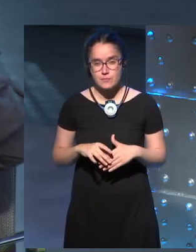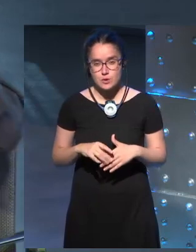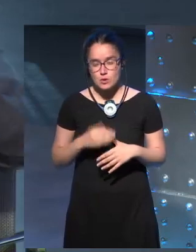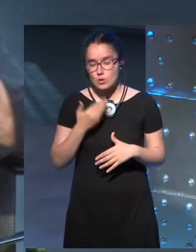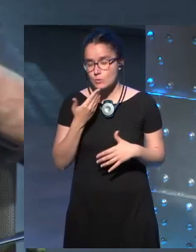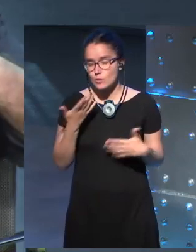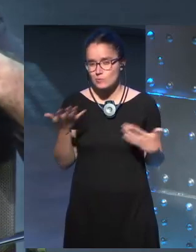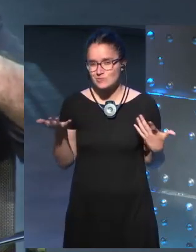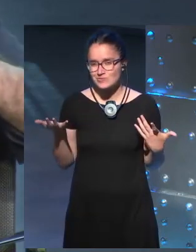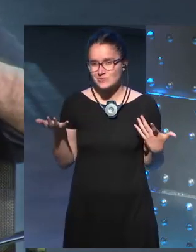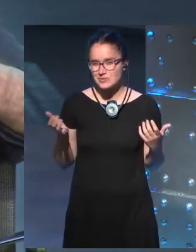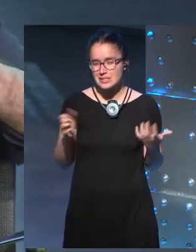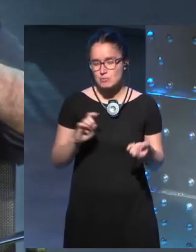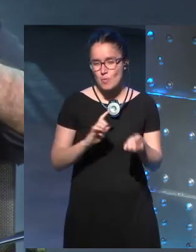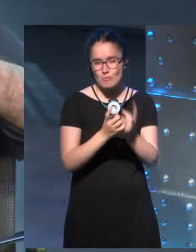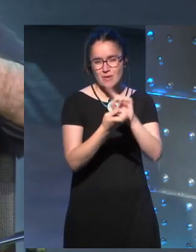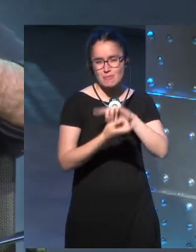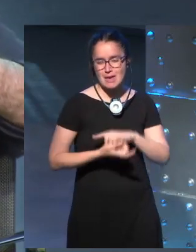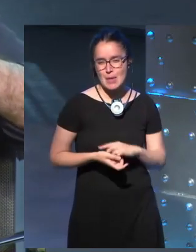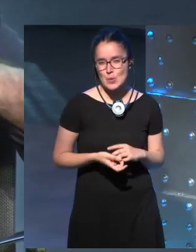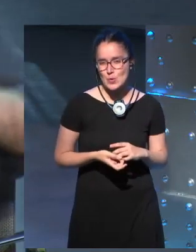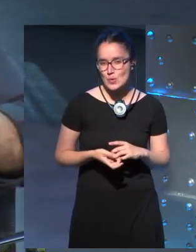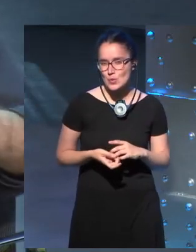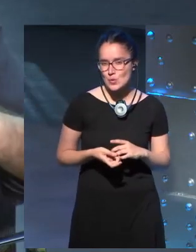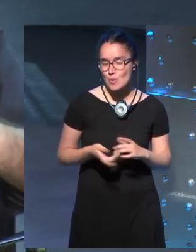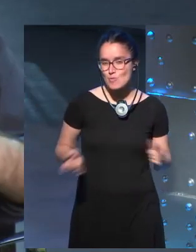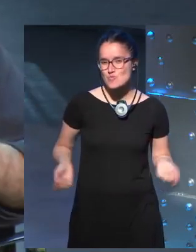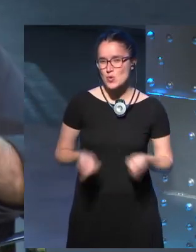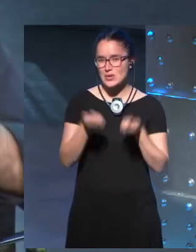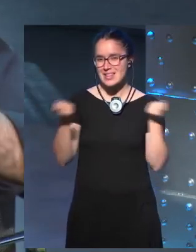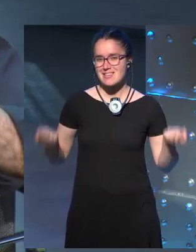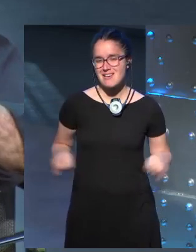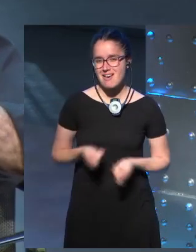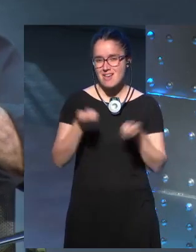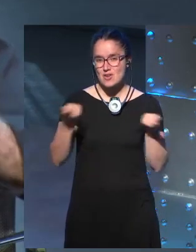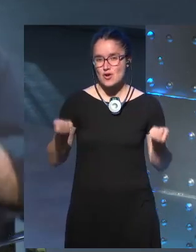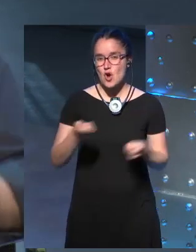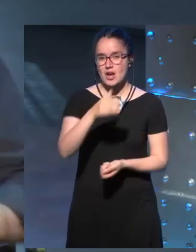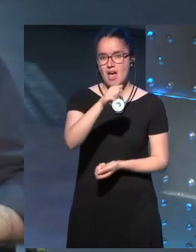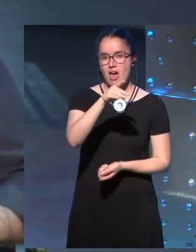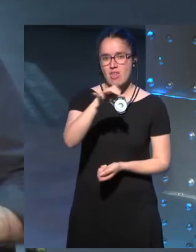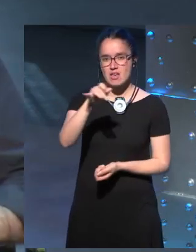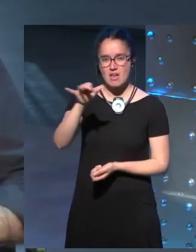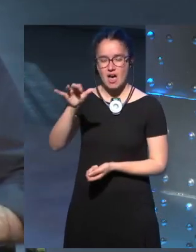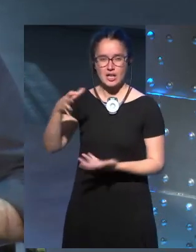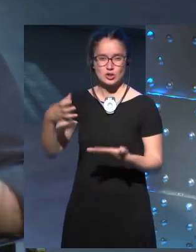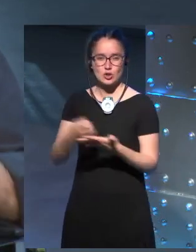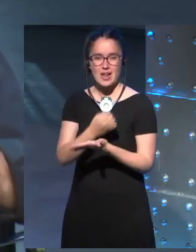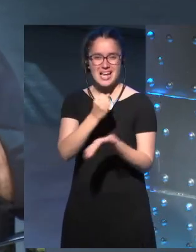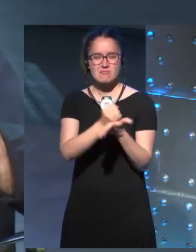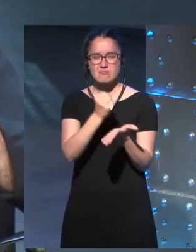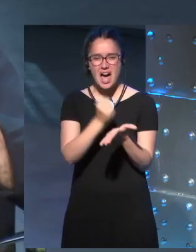his Siemens advertisements and his Adidas shirt and all of the commodification of being a Real Madrid